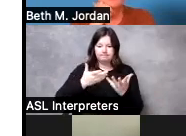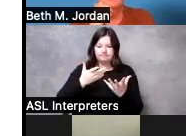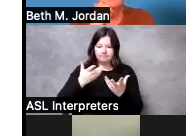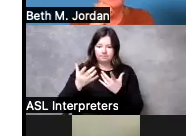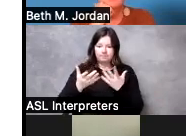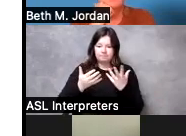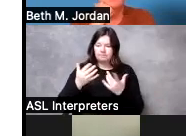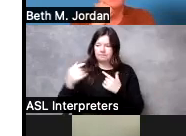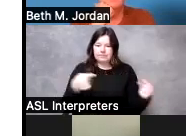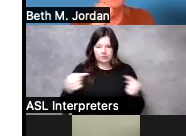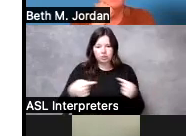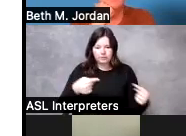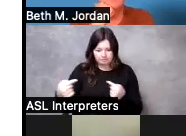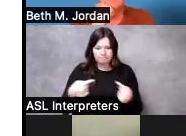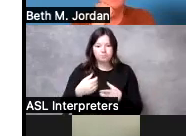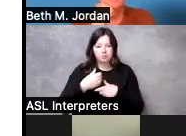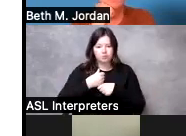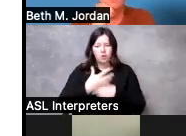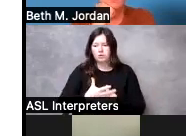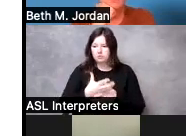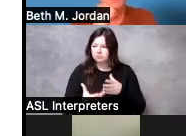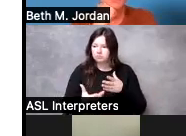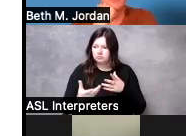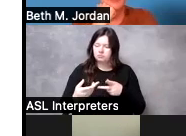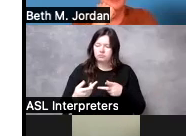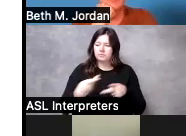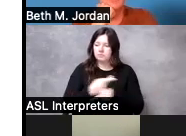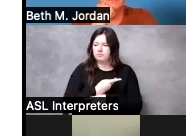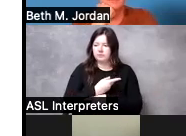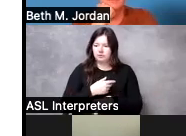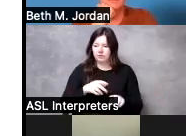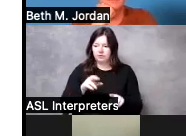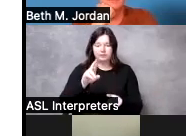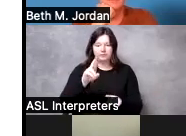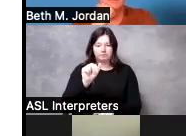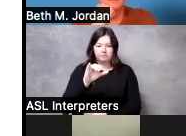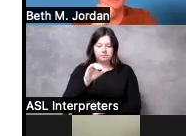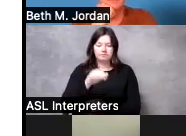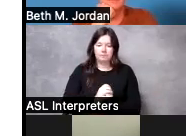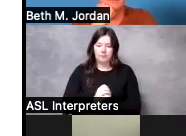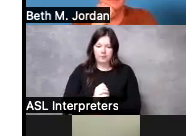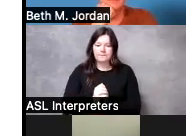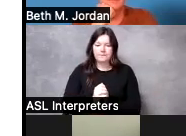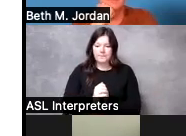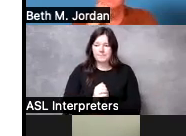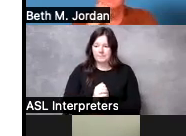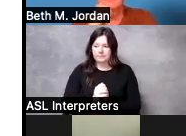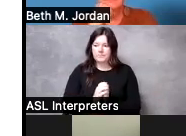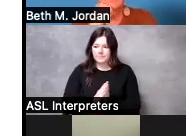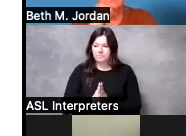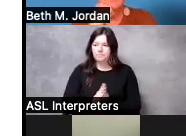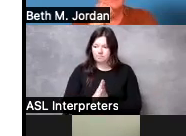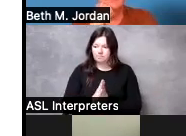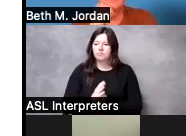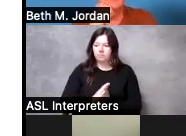health crisis. The KIP survey recently added questions to evaluate the impact of racism on youth reports of mental health